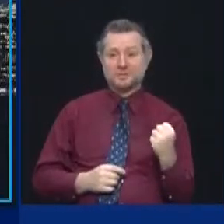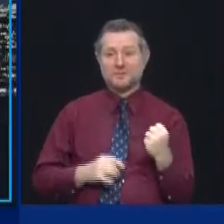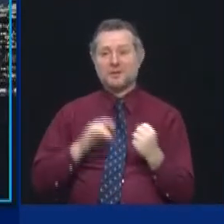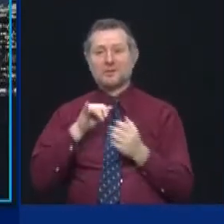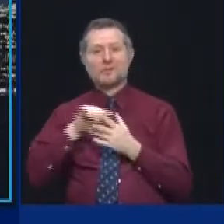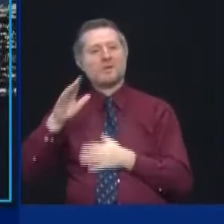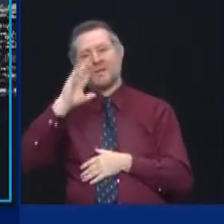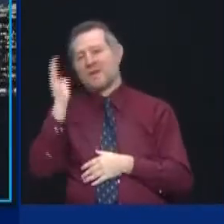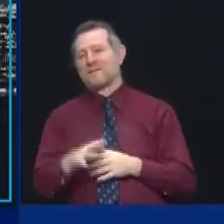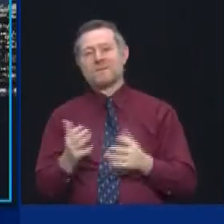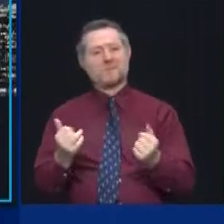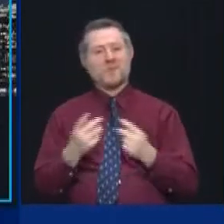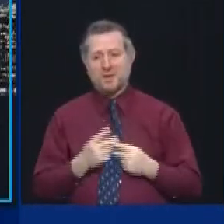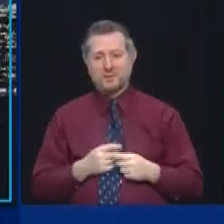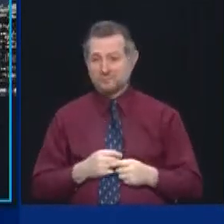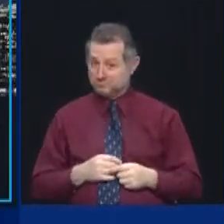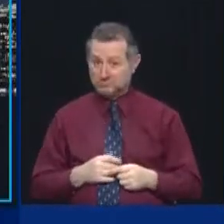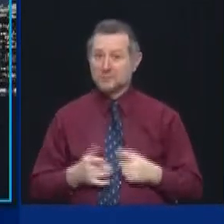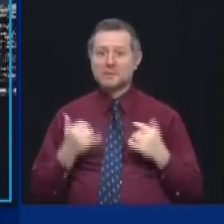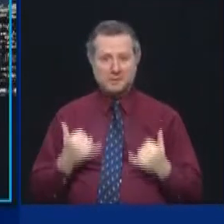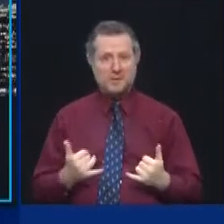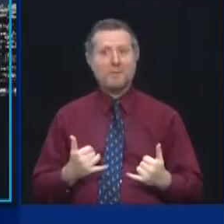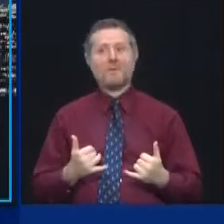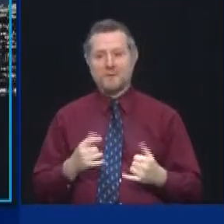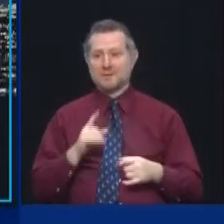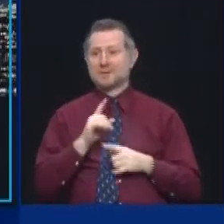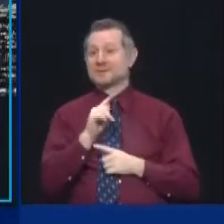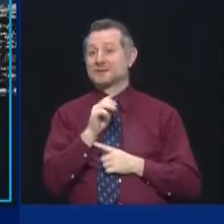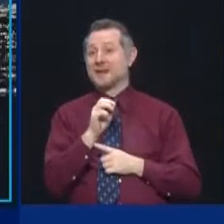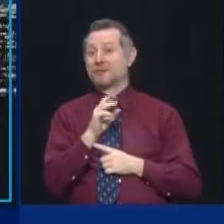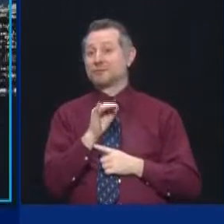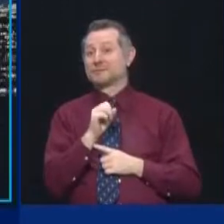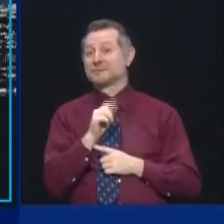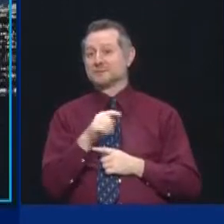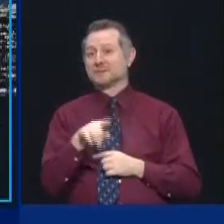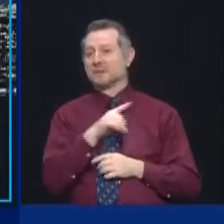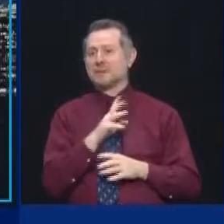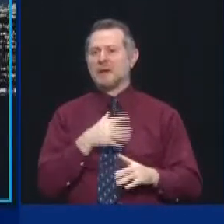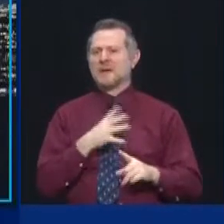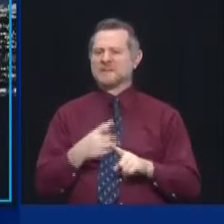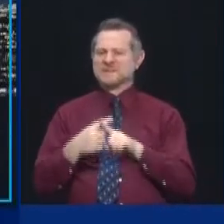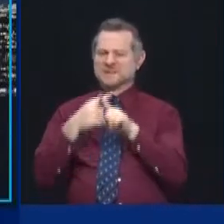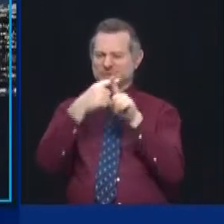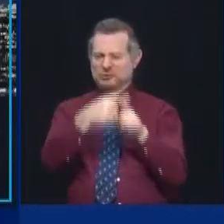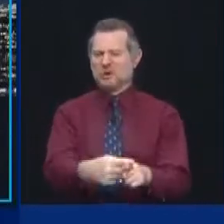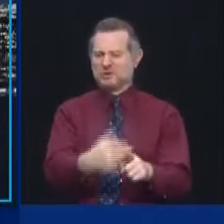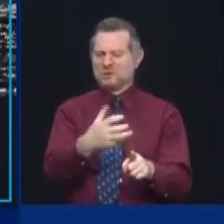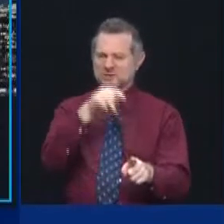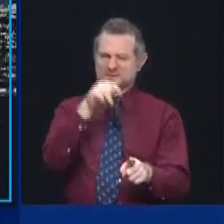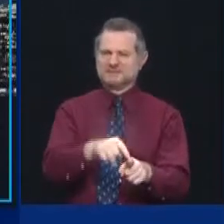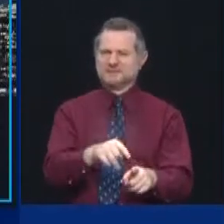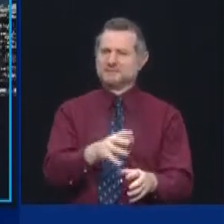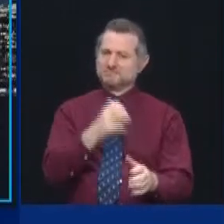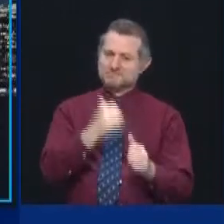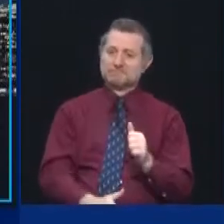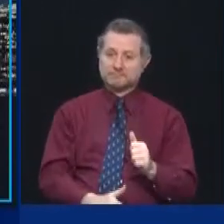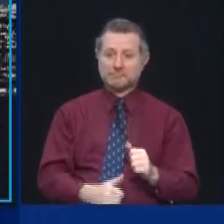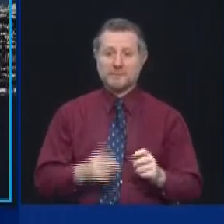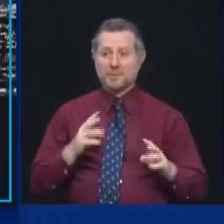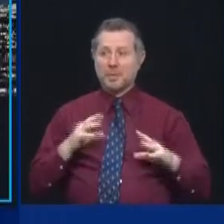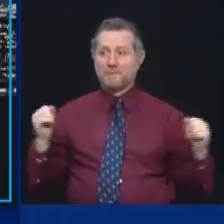beginning of COVID. Lee Pearlman and the hospital executives, we gathered in the